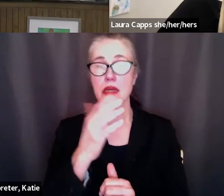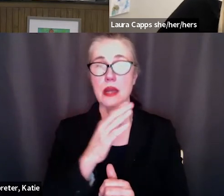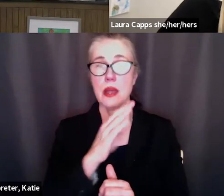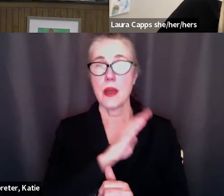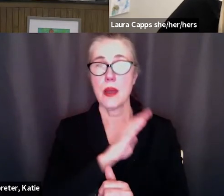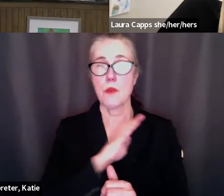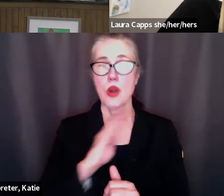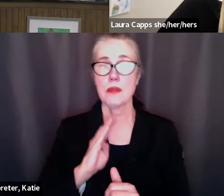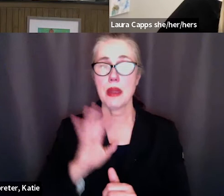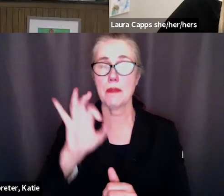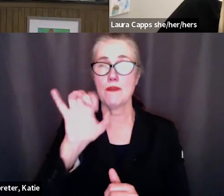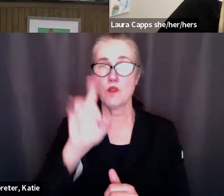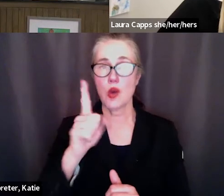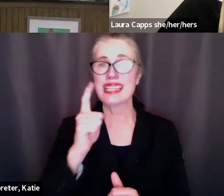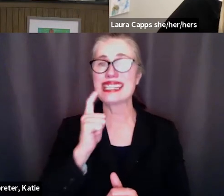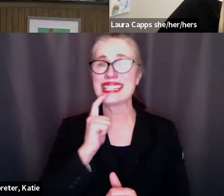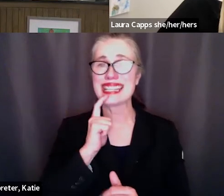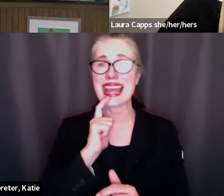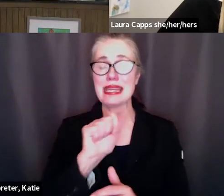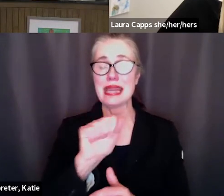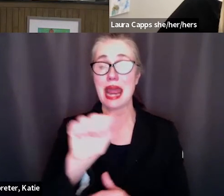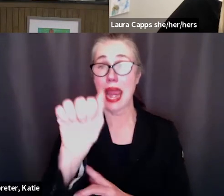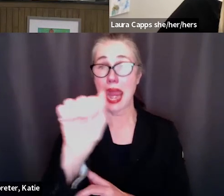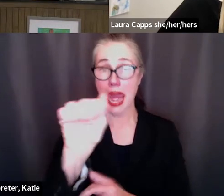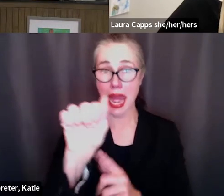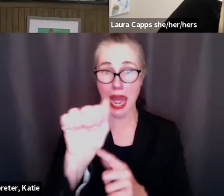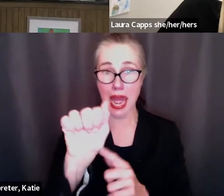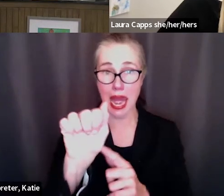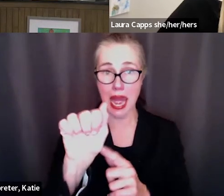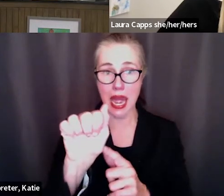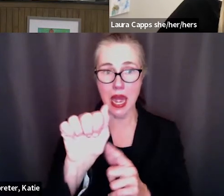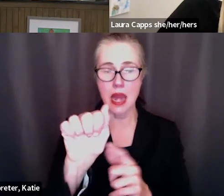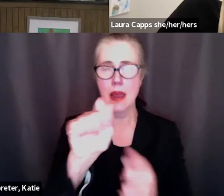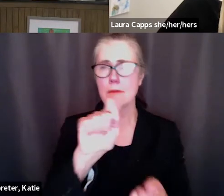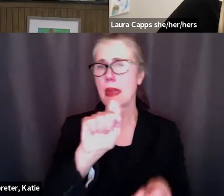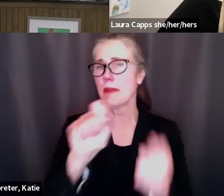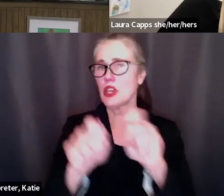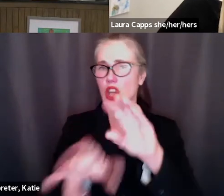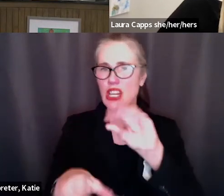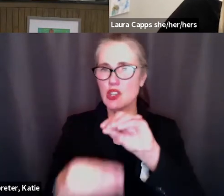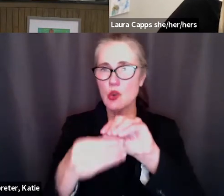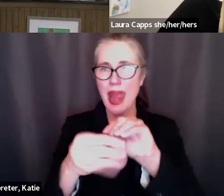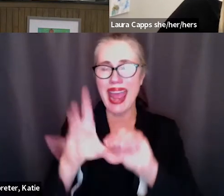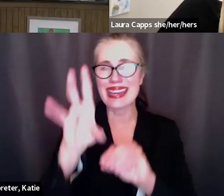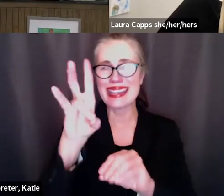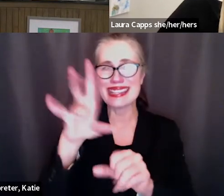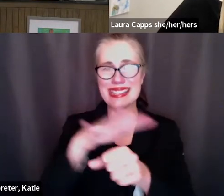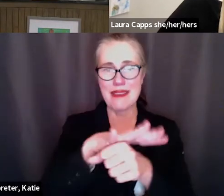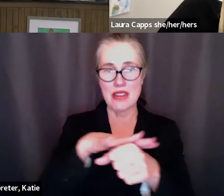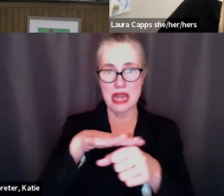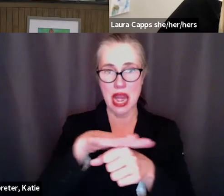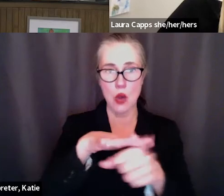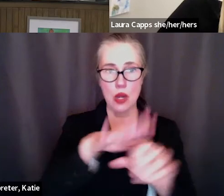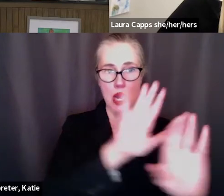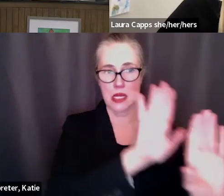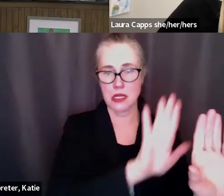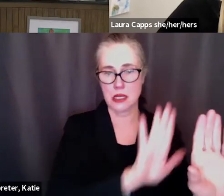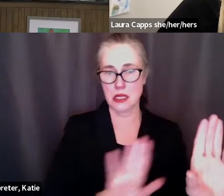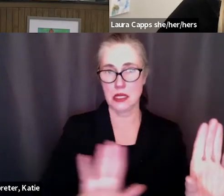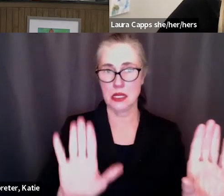said scenario a but considering it around seven areas am i correct and stating that back to you the way you stated it